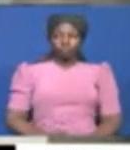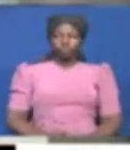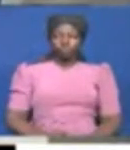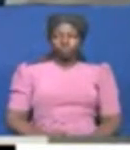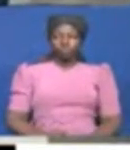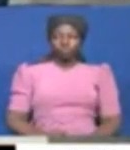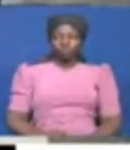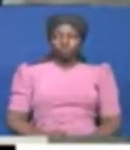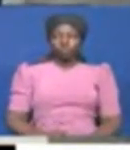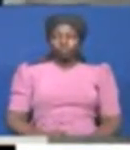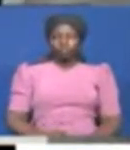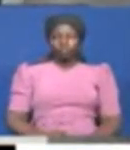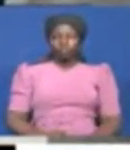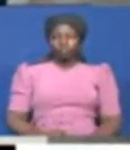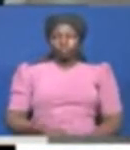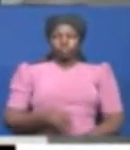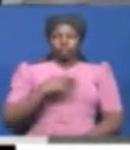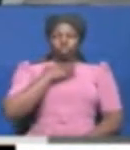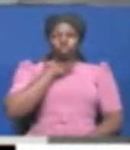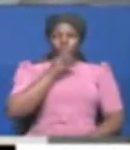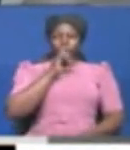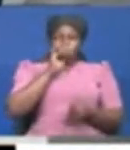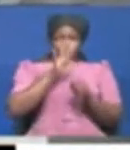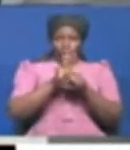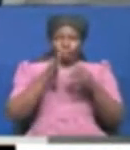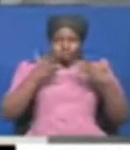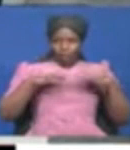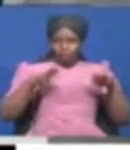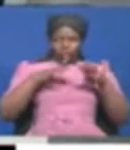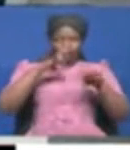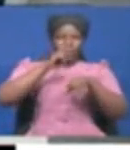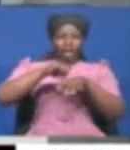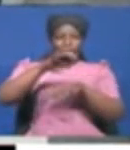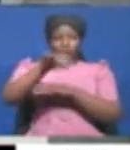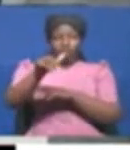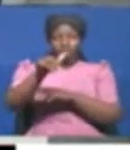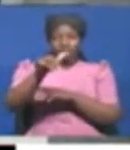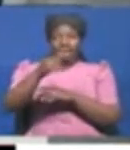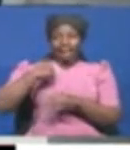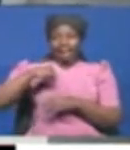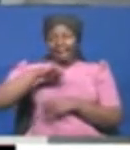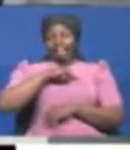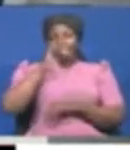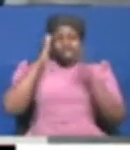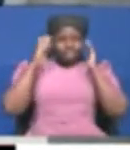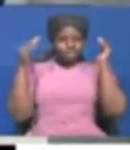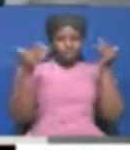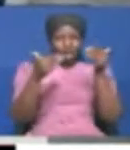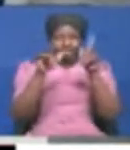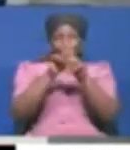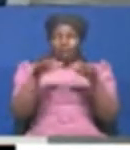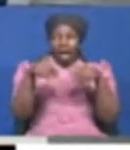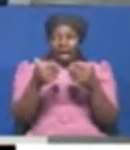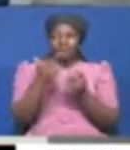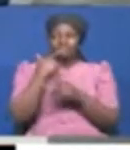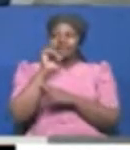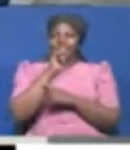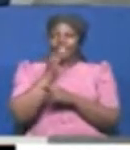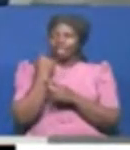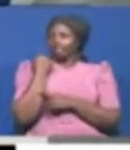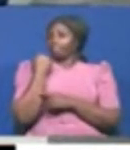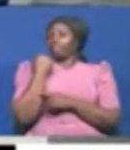I'd like to assure the people of Embu County is that we are determined, like I said yesterday, to